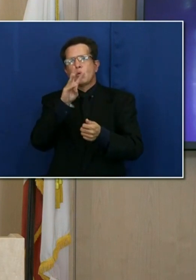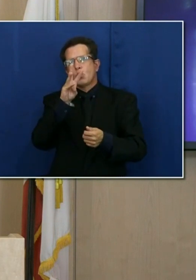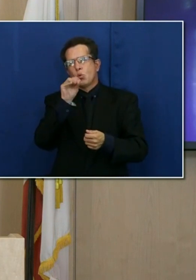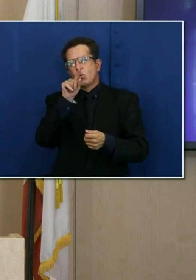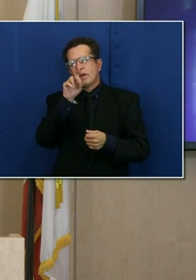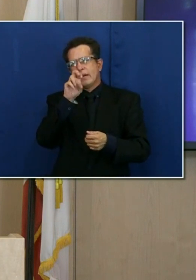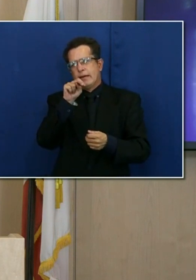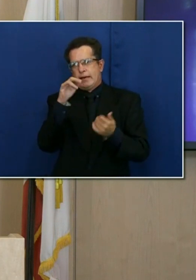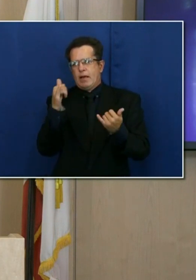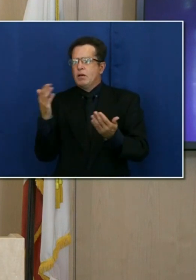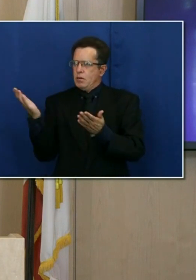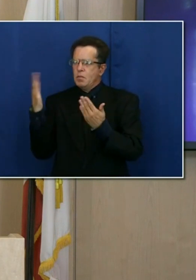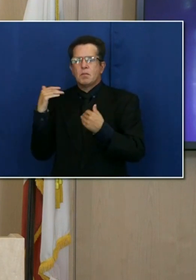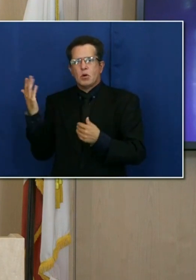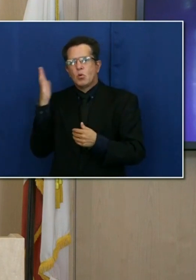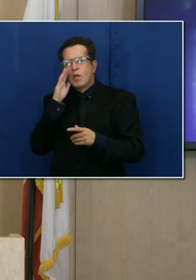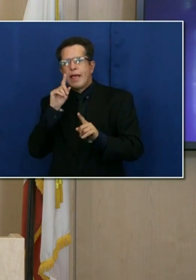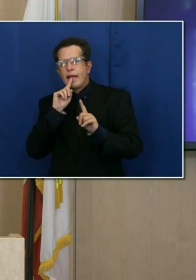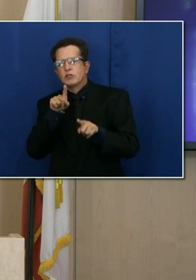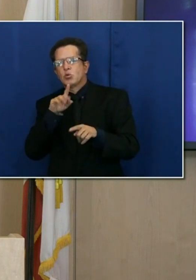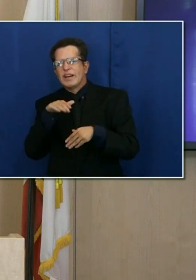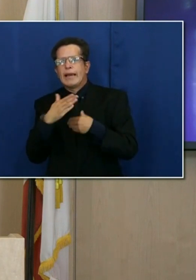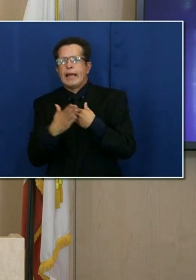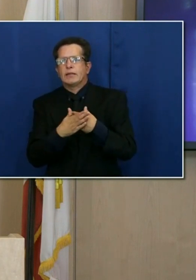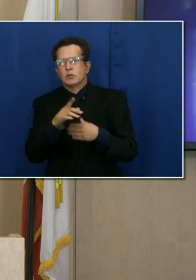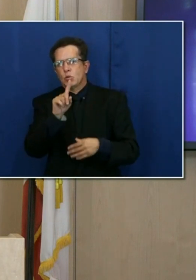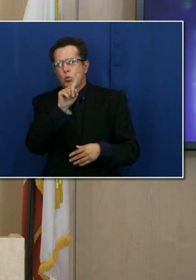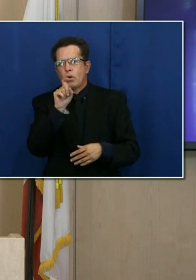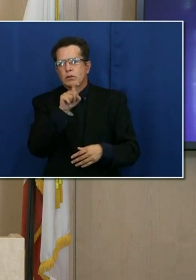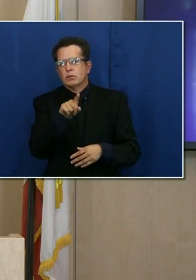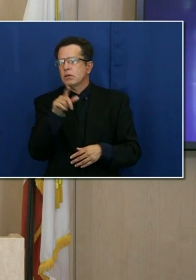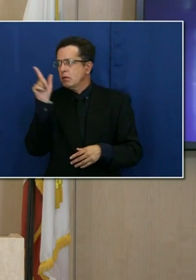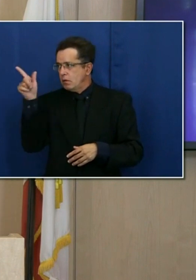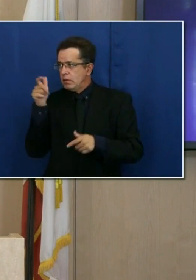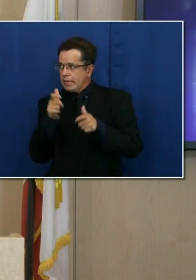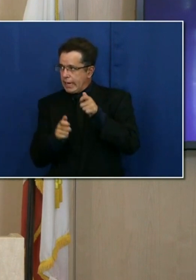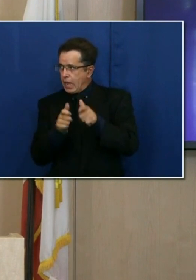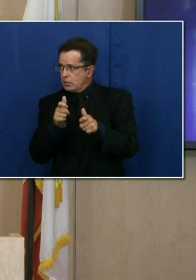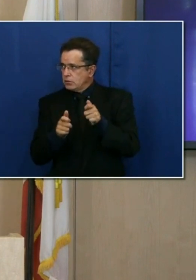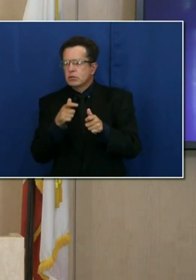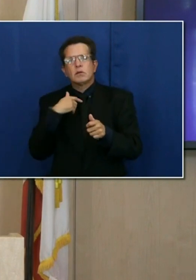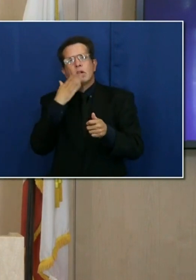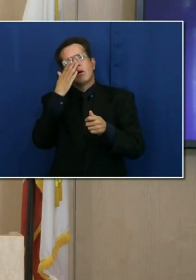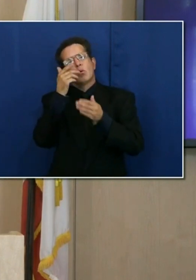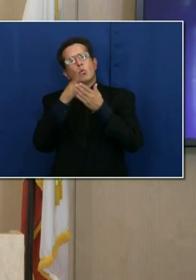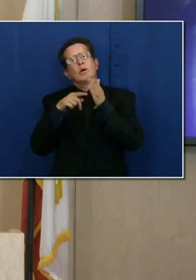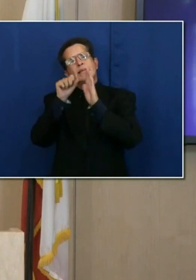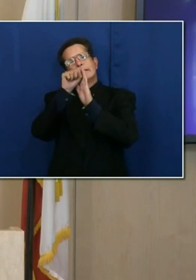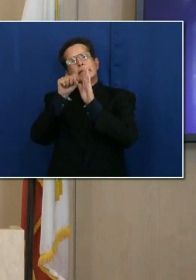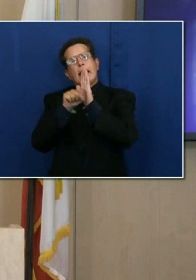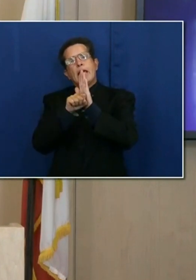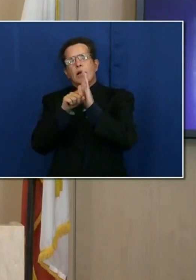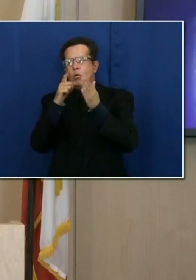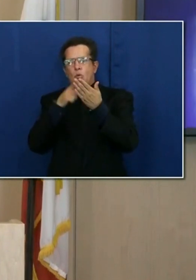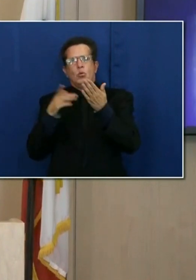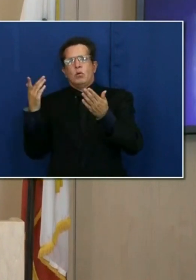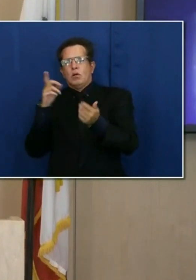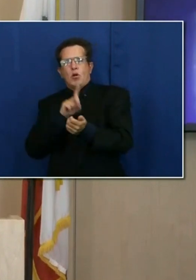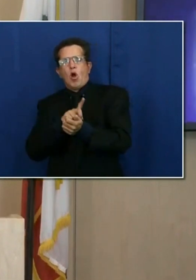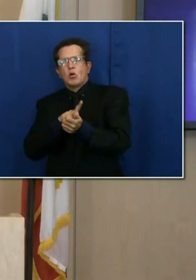asked. And this question is, can Dr. Wooten talk about what she would like to see the state improve with the current metric